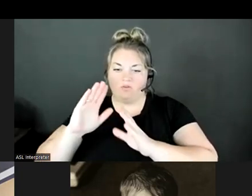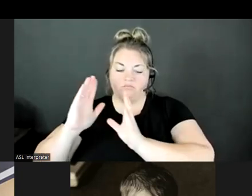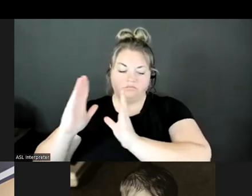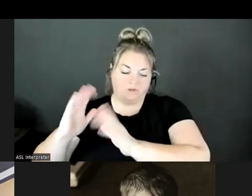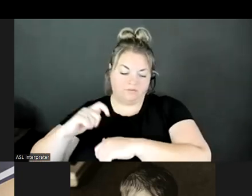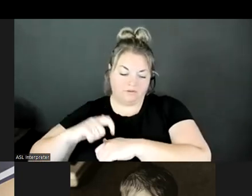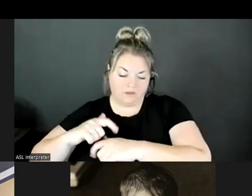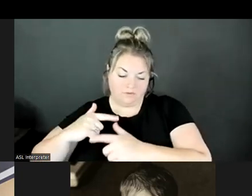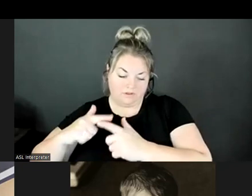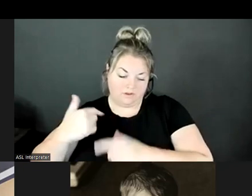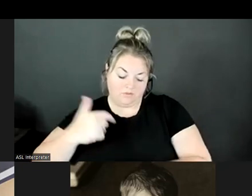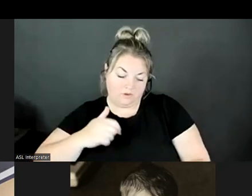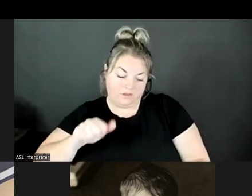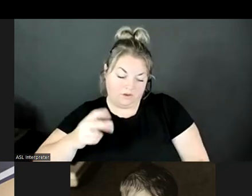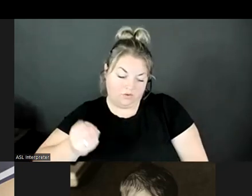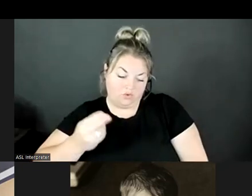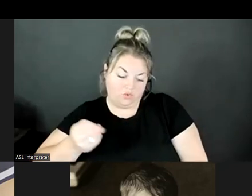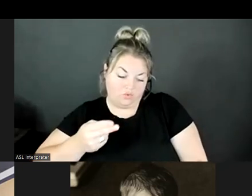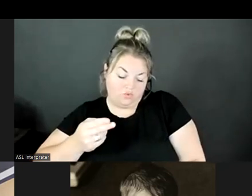time, and then we can use